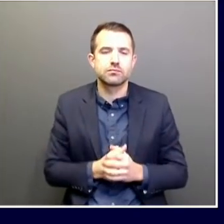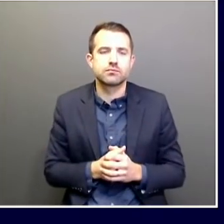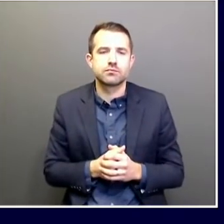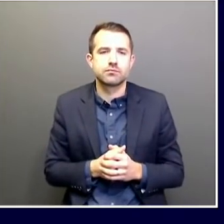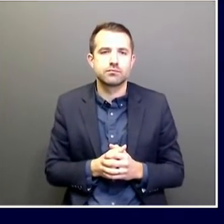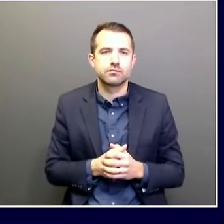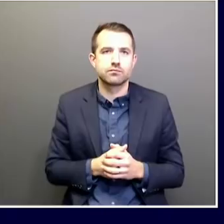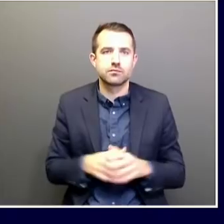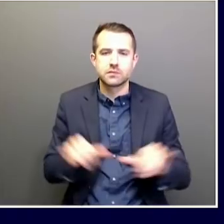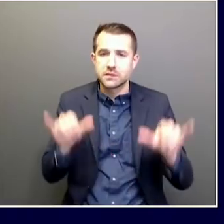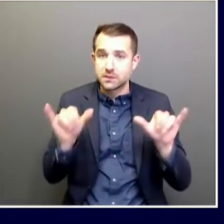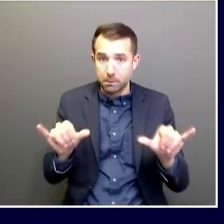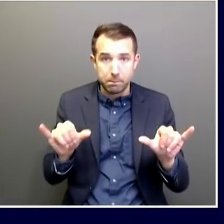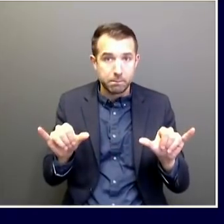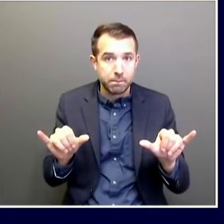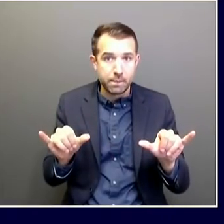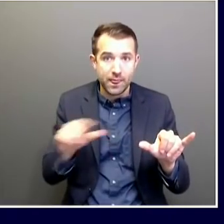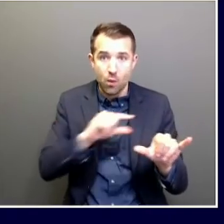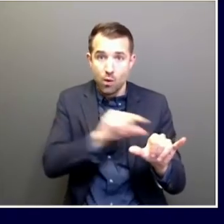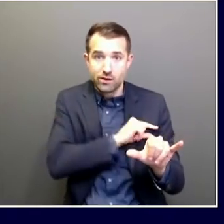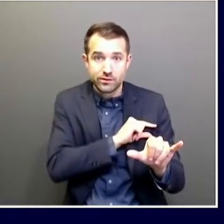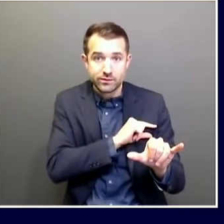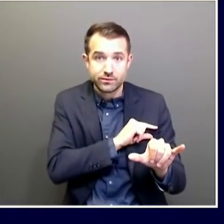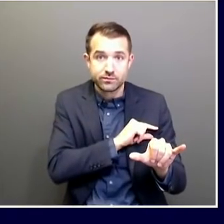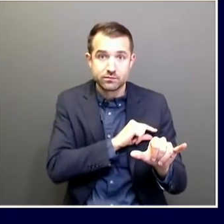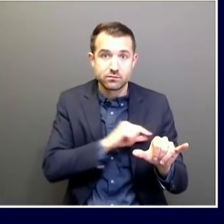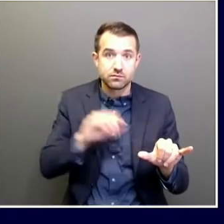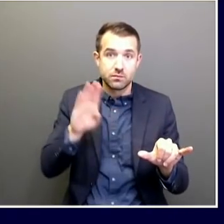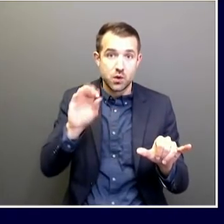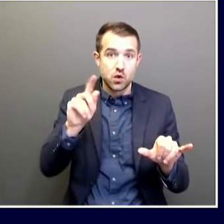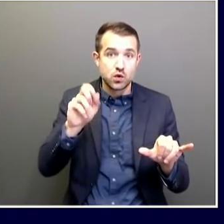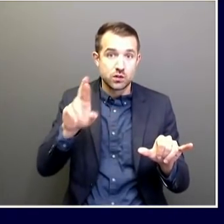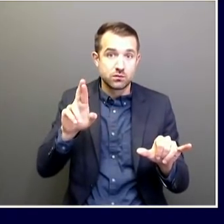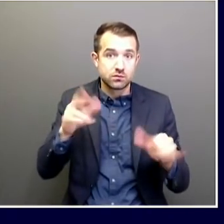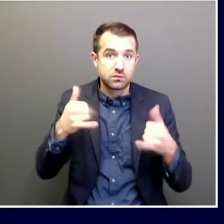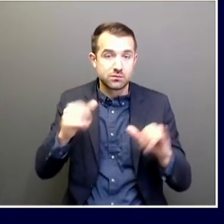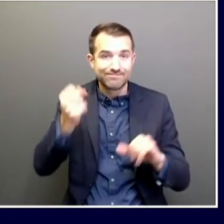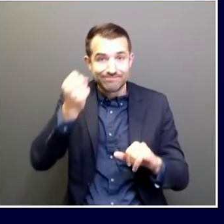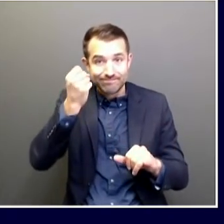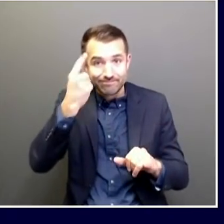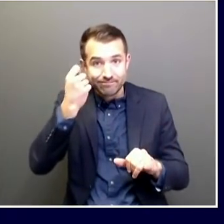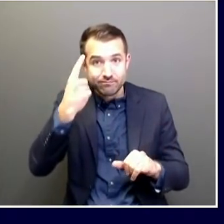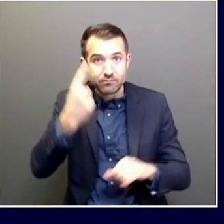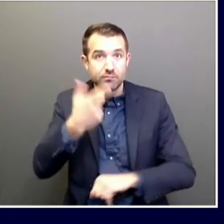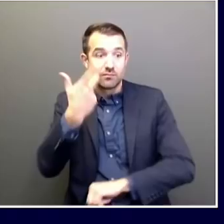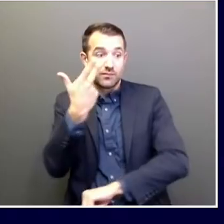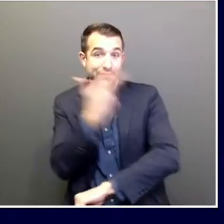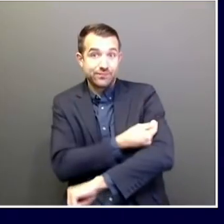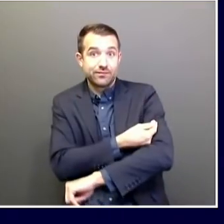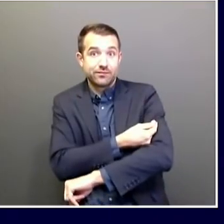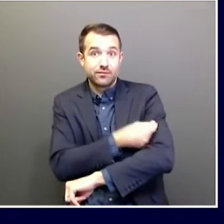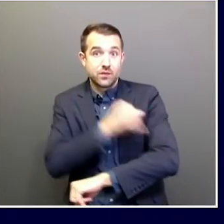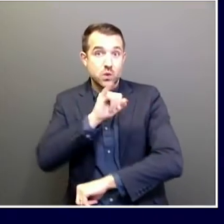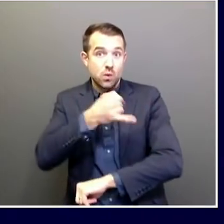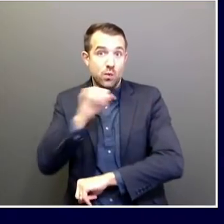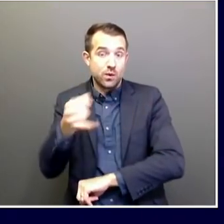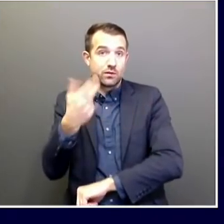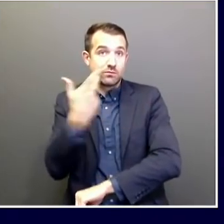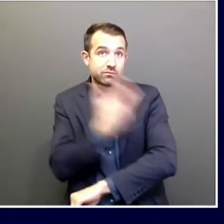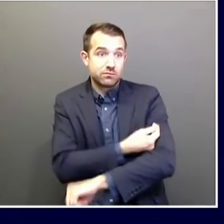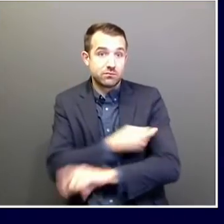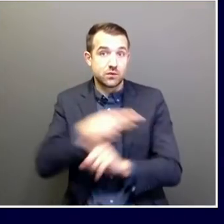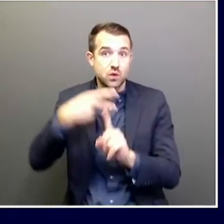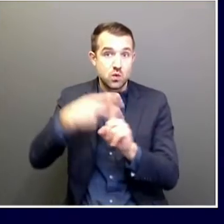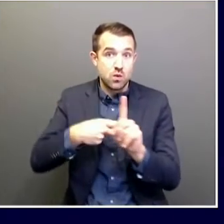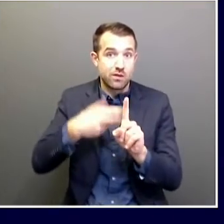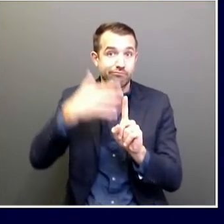booster at least 2 months after you got your first dose. That doesn't change with today's announcement.